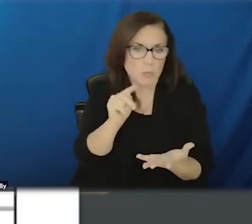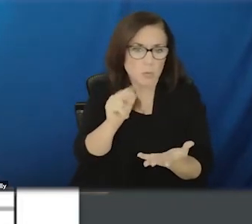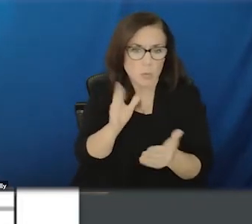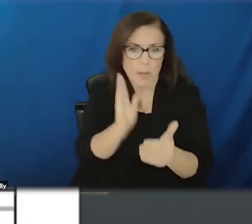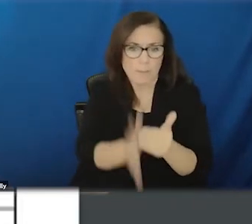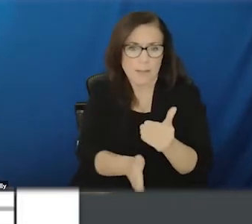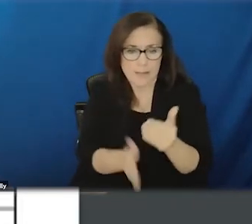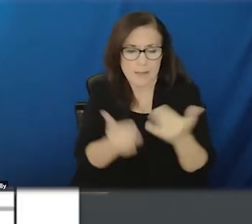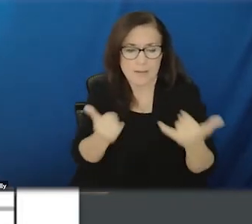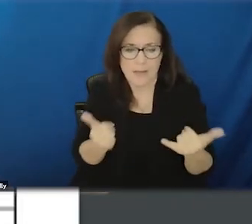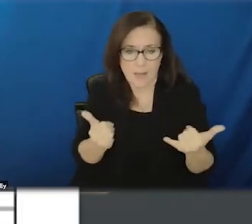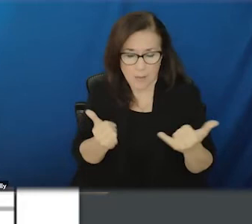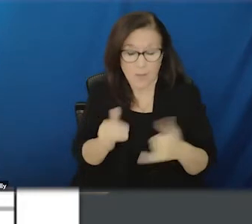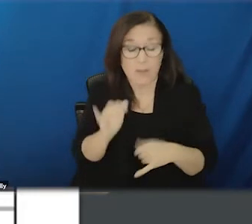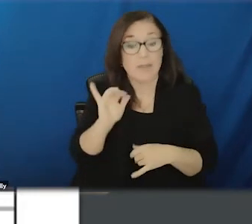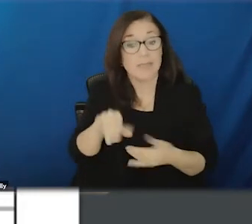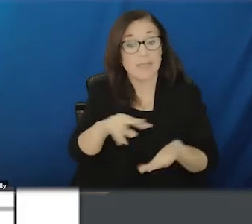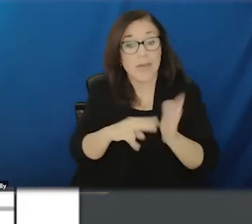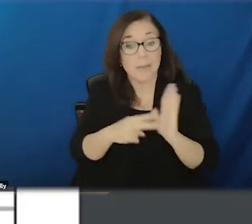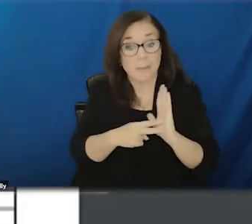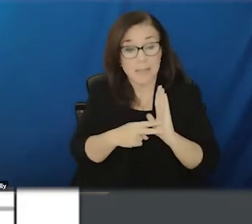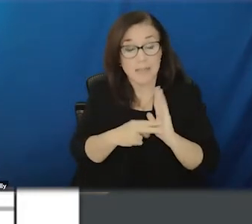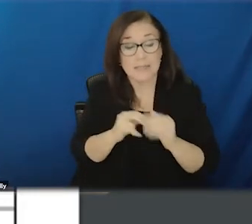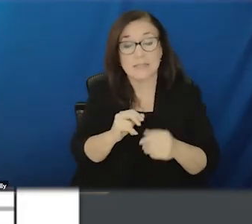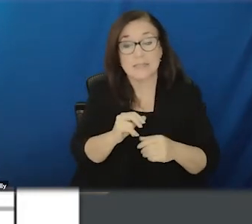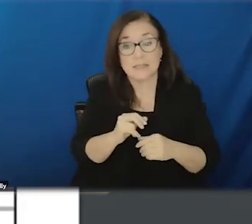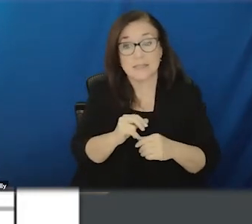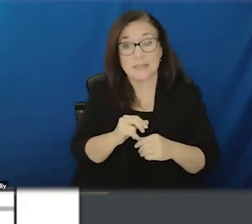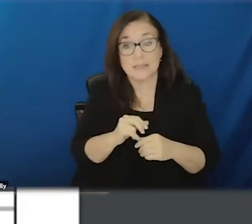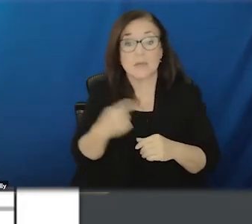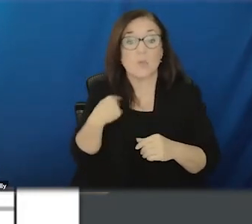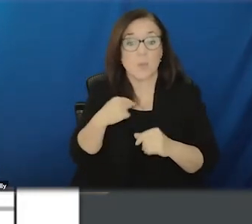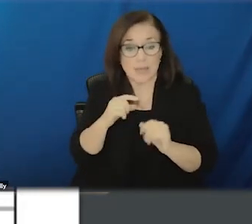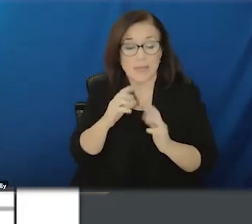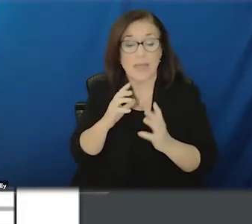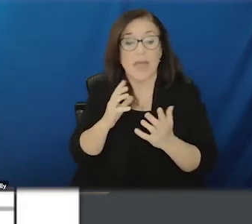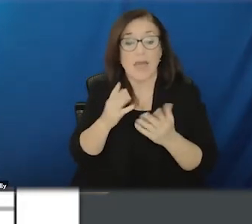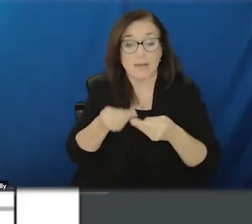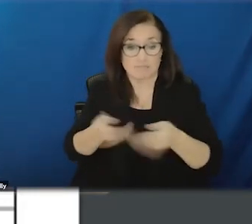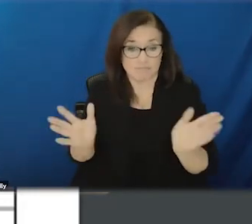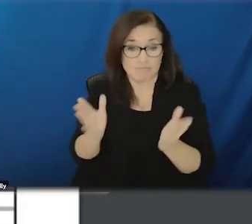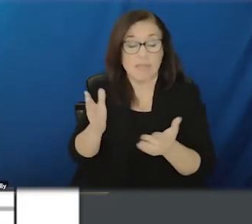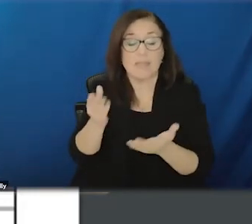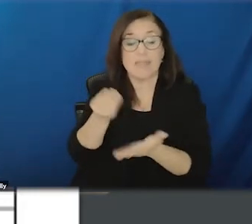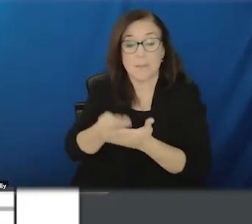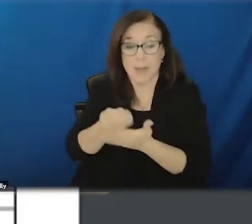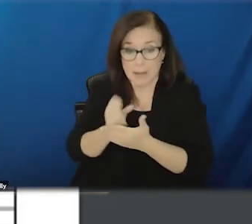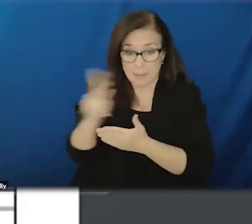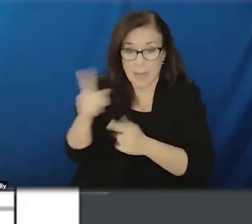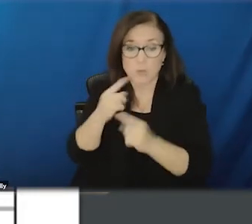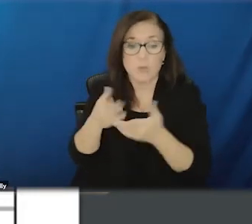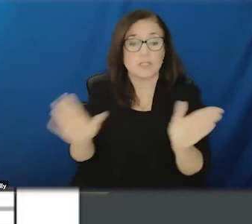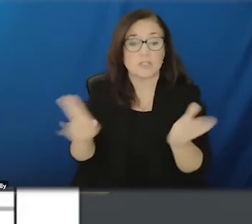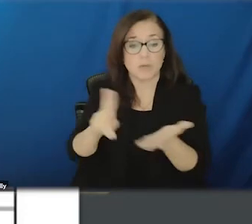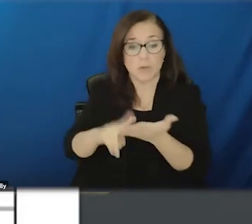allows us to give the retention money back to the general contractor, which